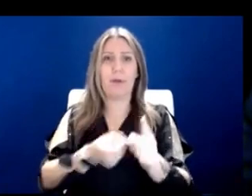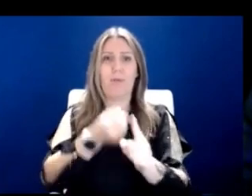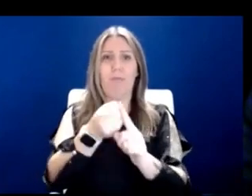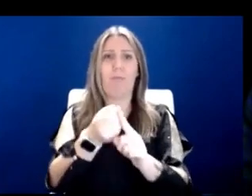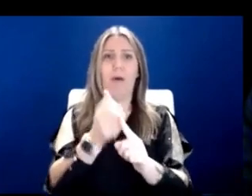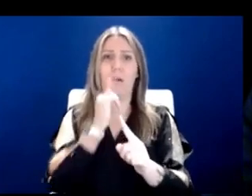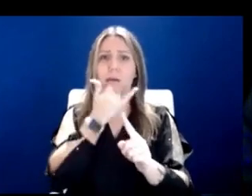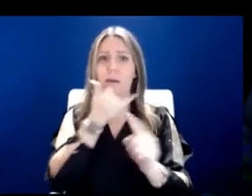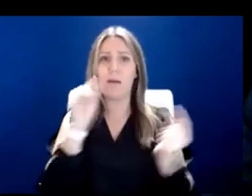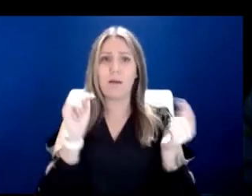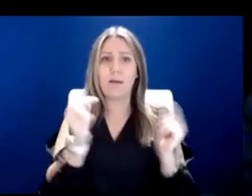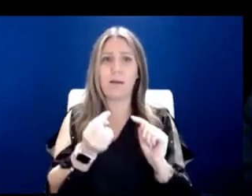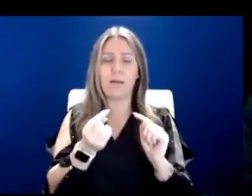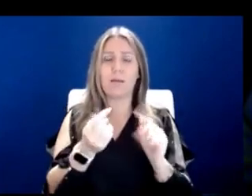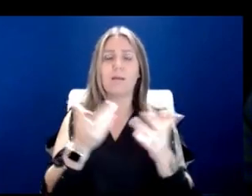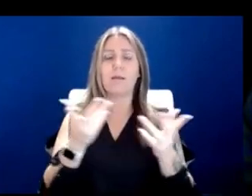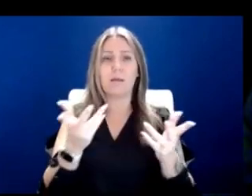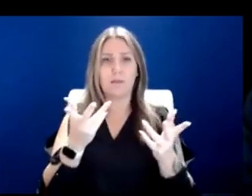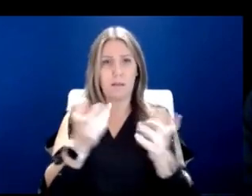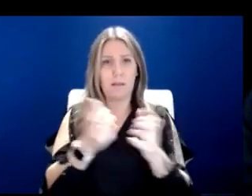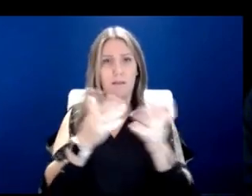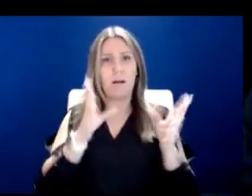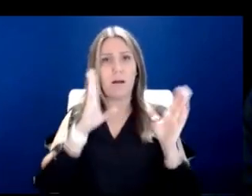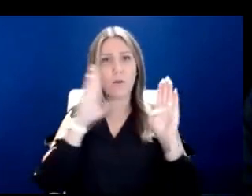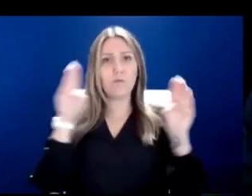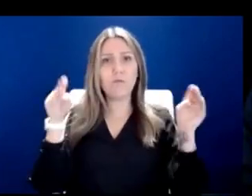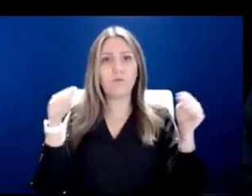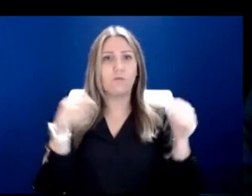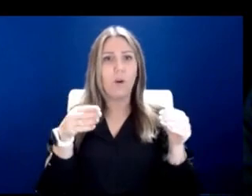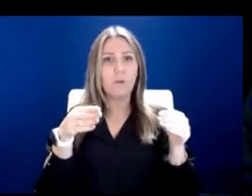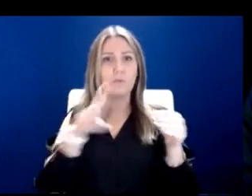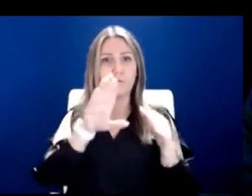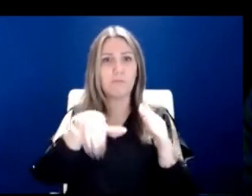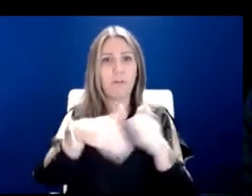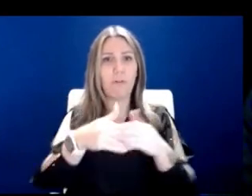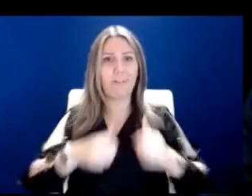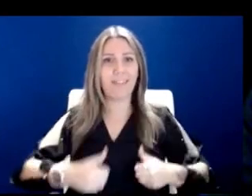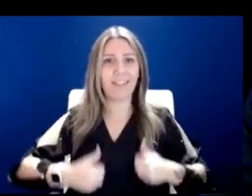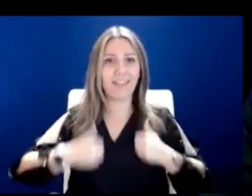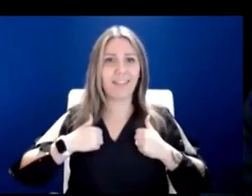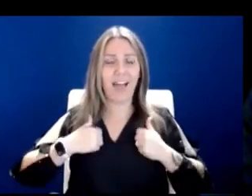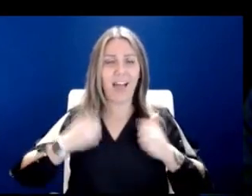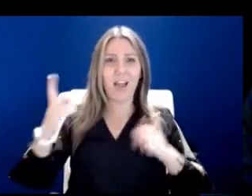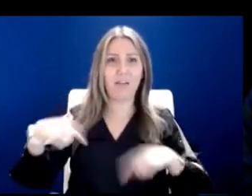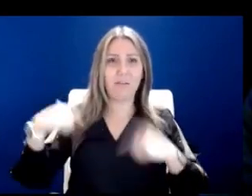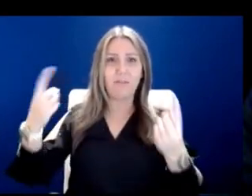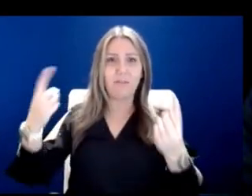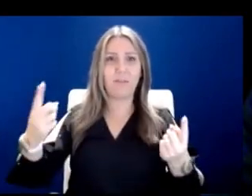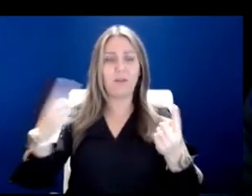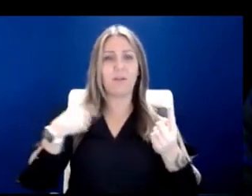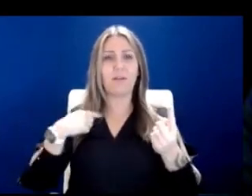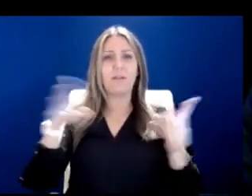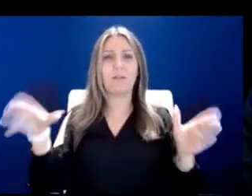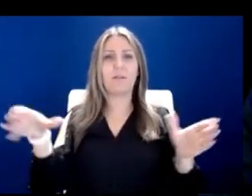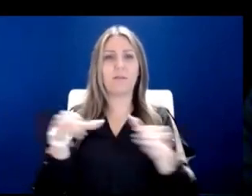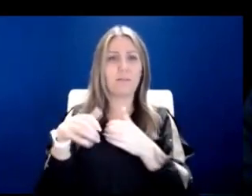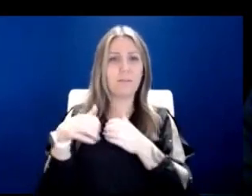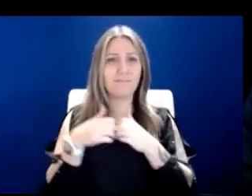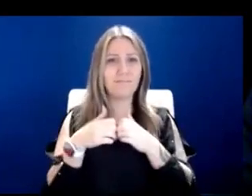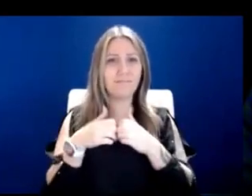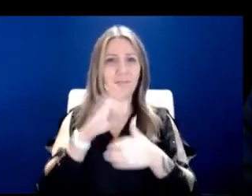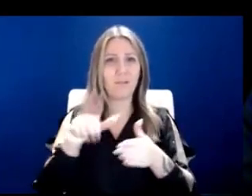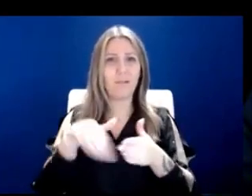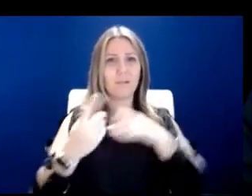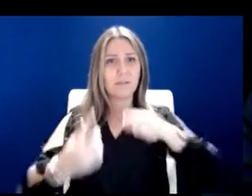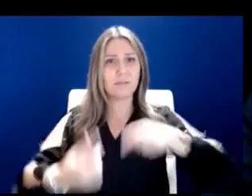been a focus to them their entire life. And so this is the culmination in all the struggles and hard work